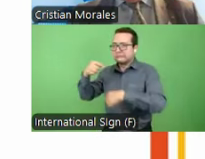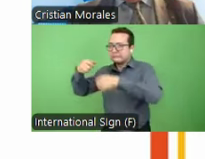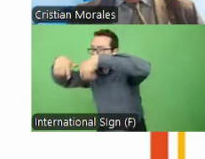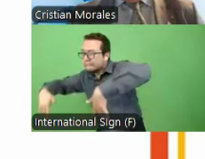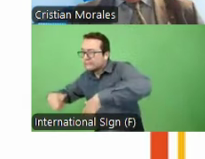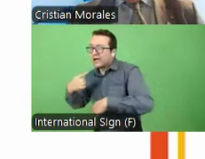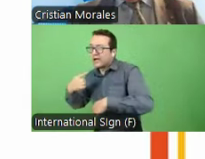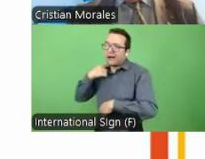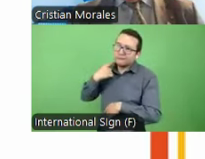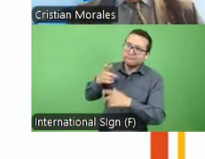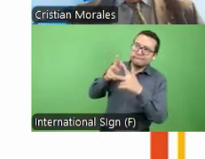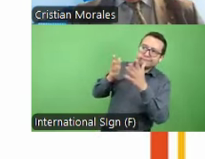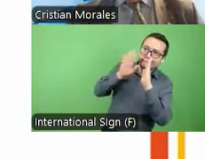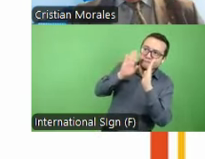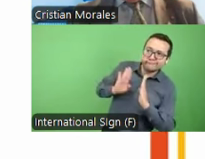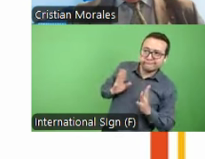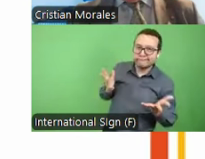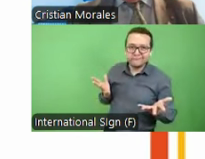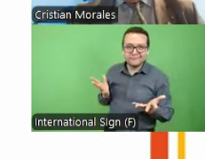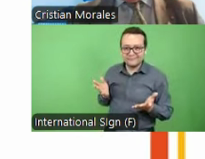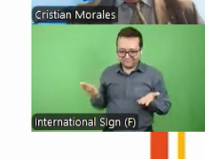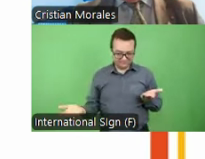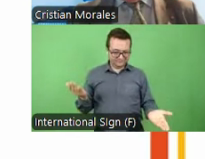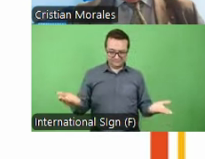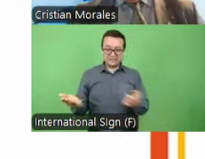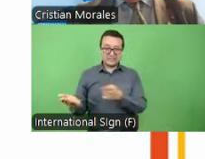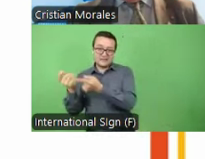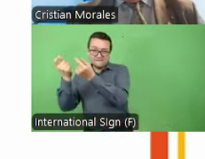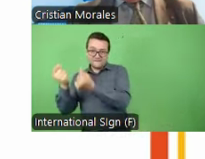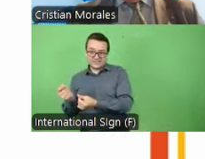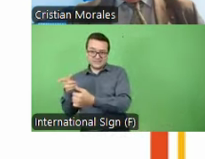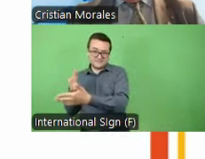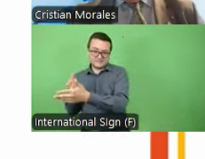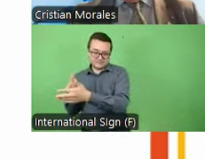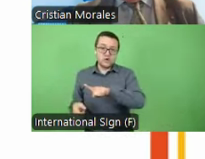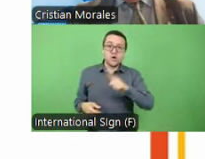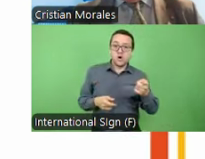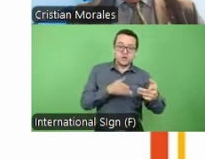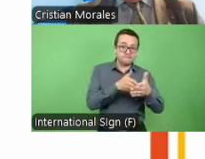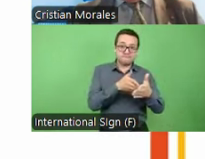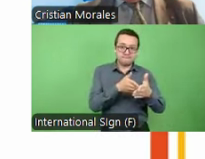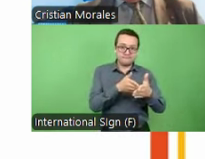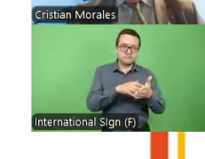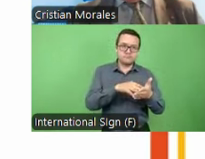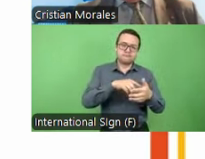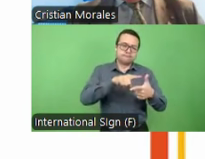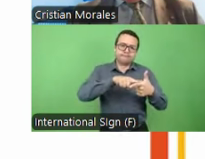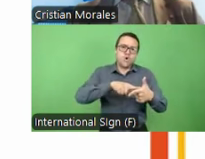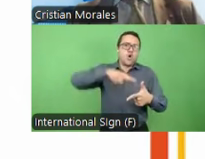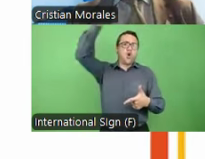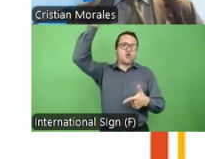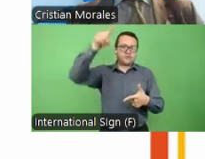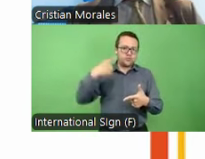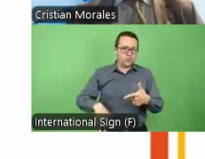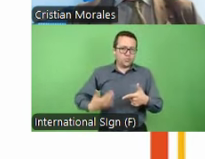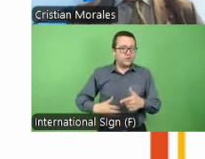access to no universal health financieras a no services. It financieras overcomes en términos generales y es uno financial barriers in los general. puntos que And these are queremos one of the destacar